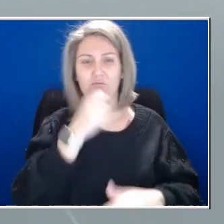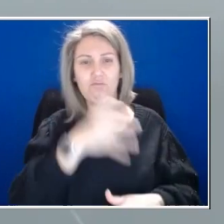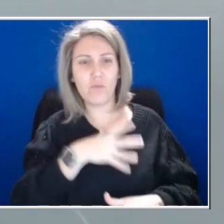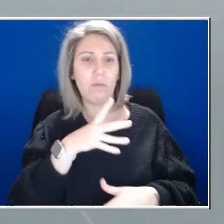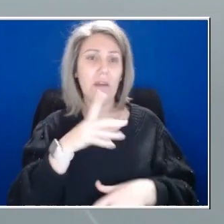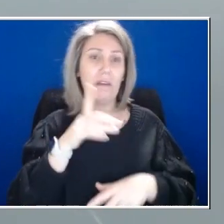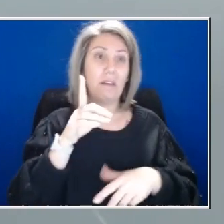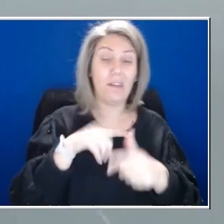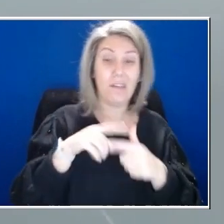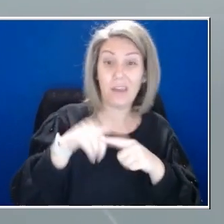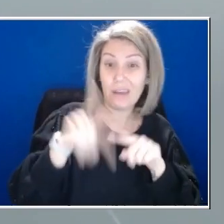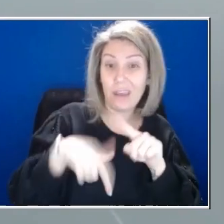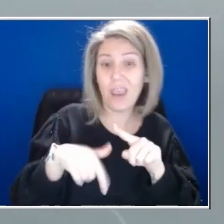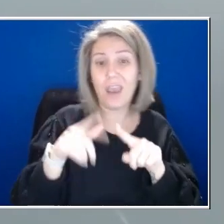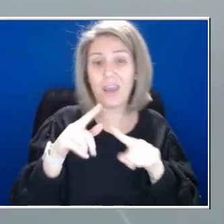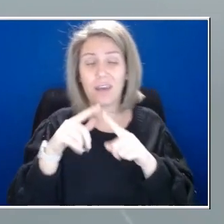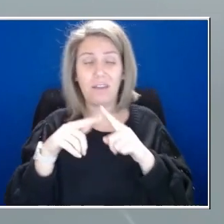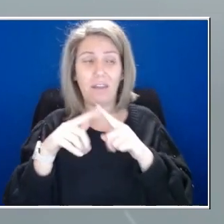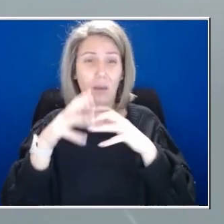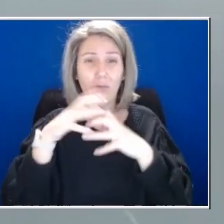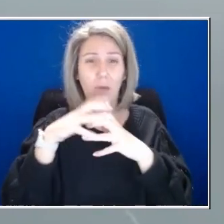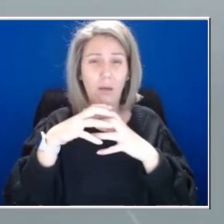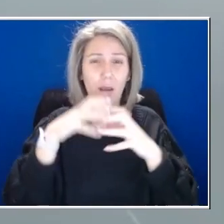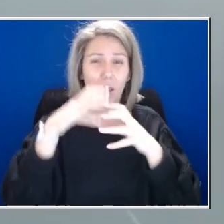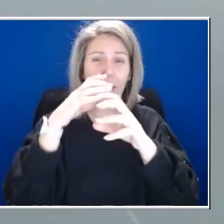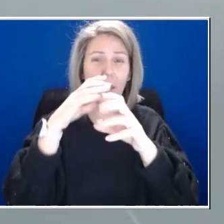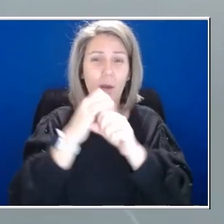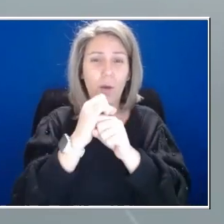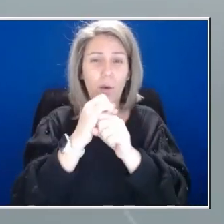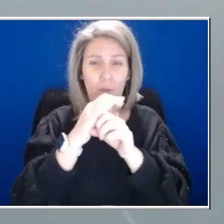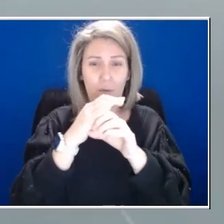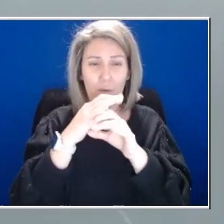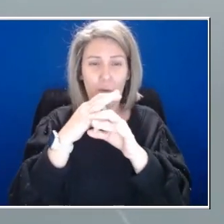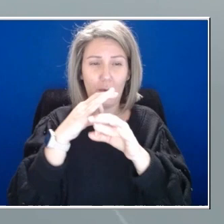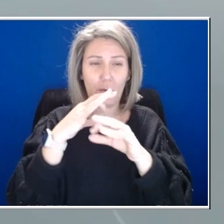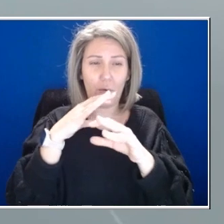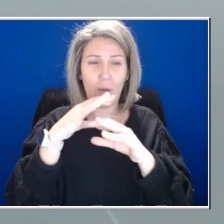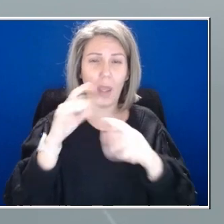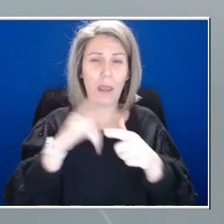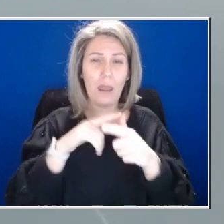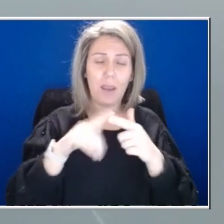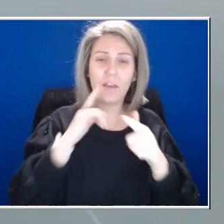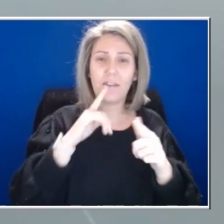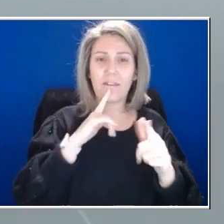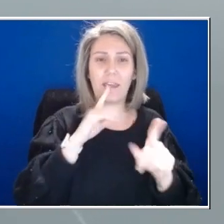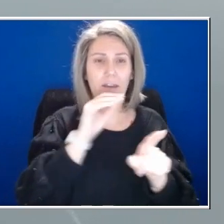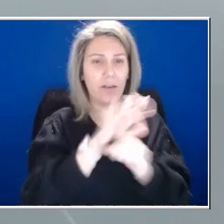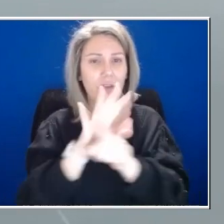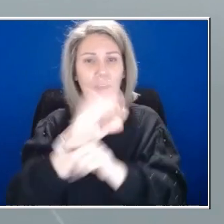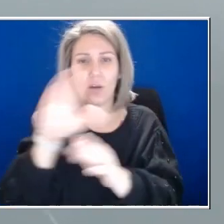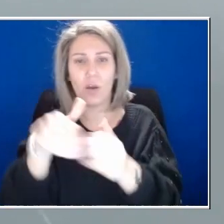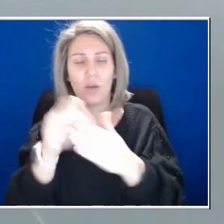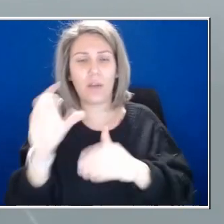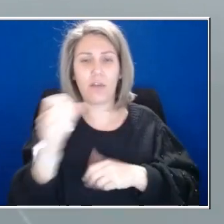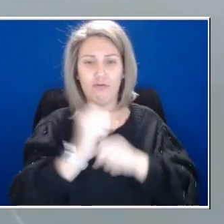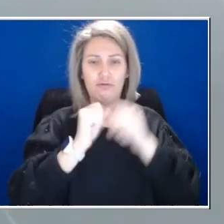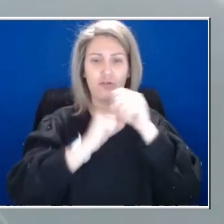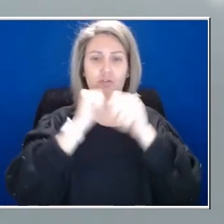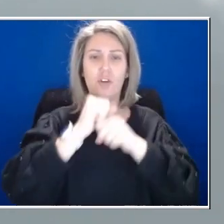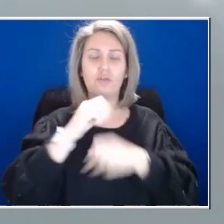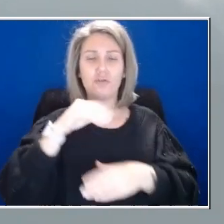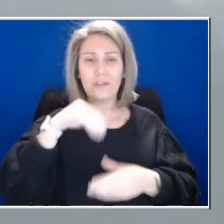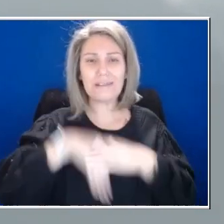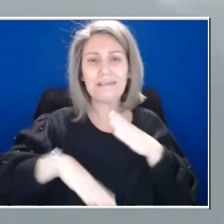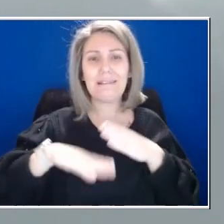and then they get bogged down and they get dilated, and then they start affecting all the adjacent structures in the pelvis, including the uterus,